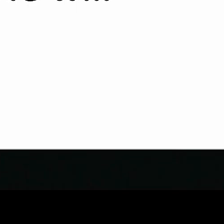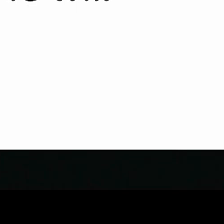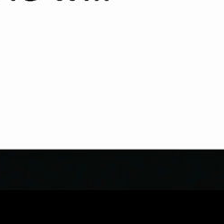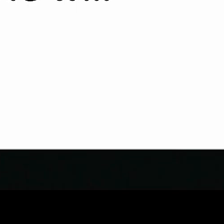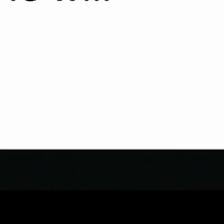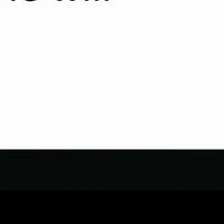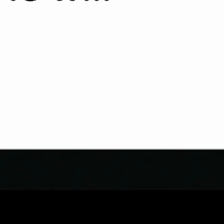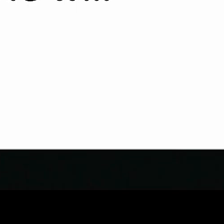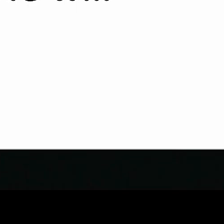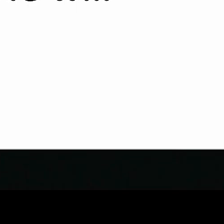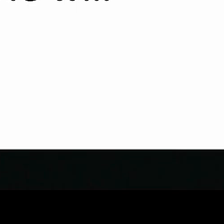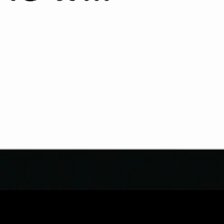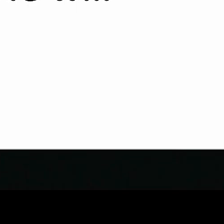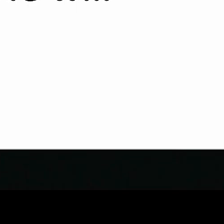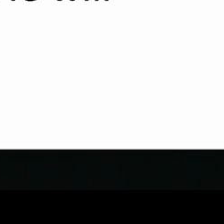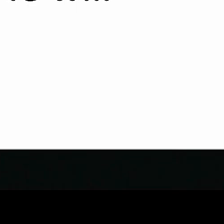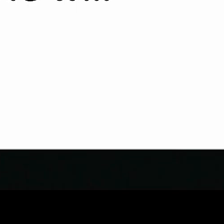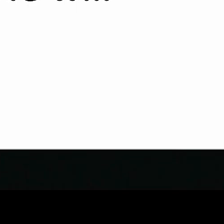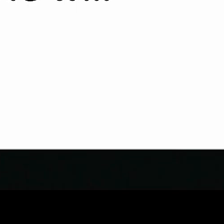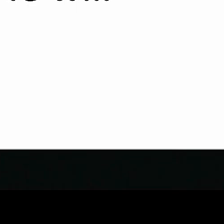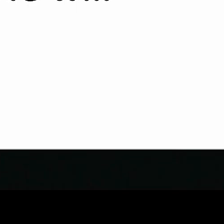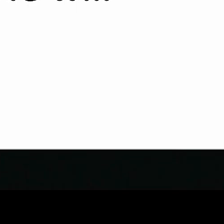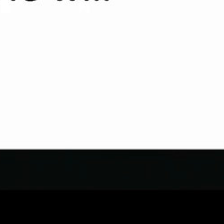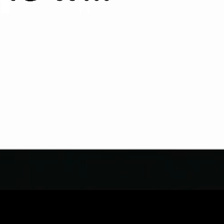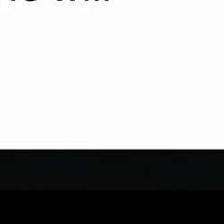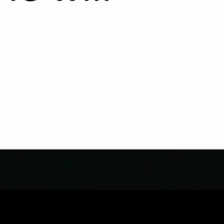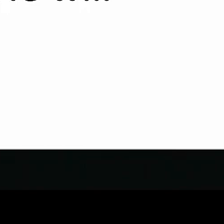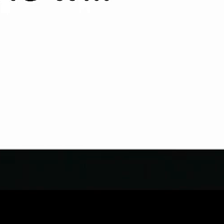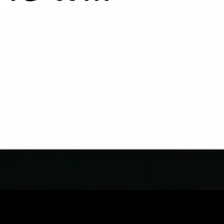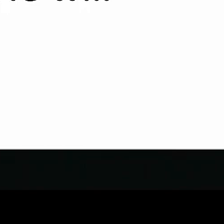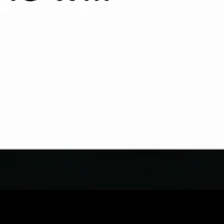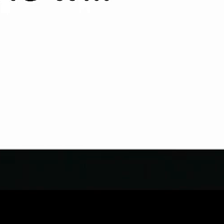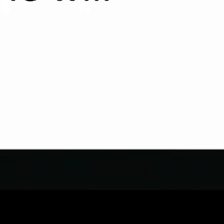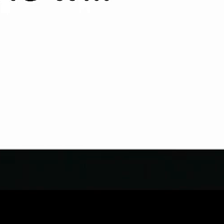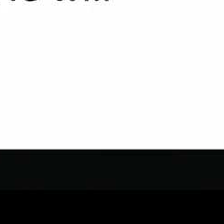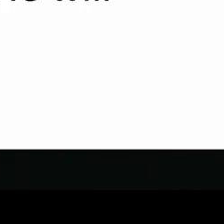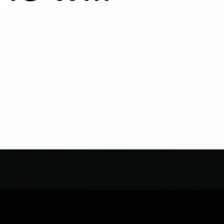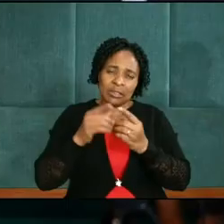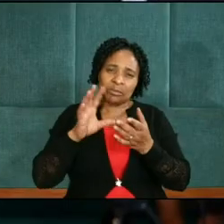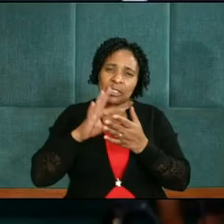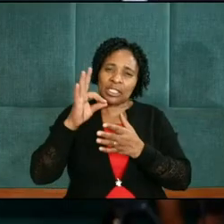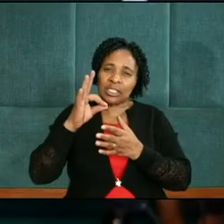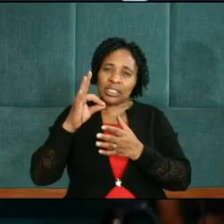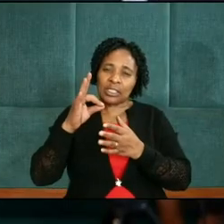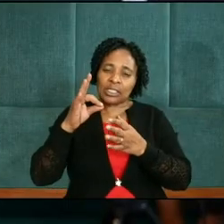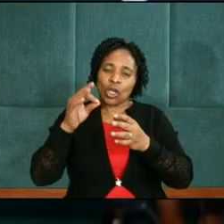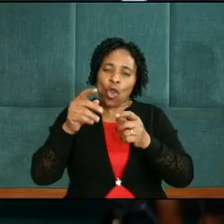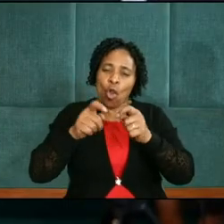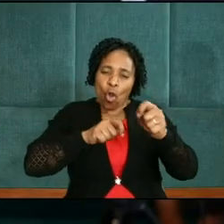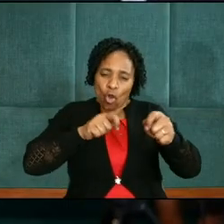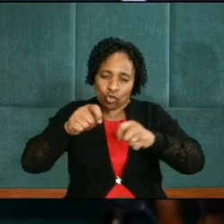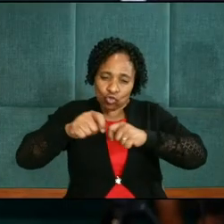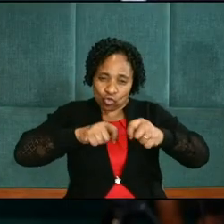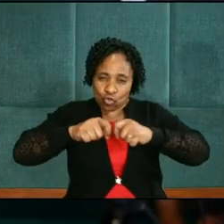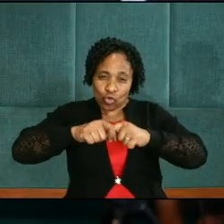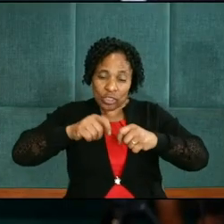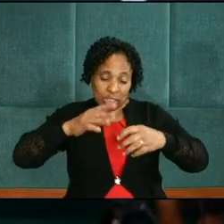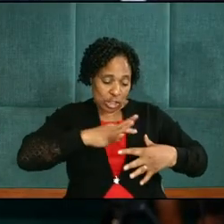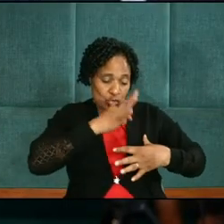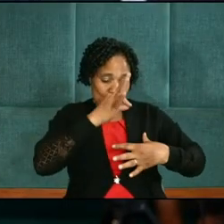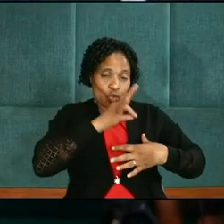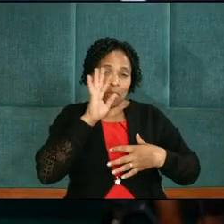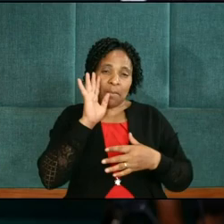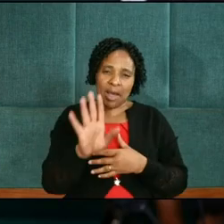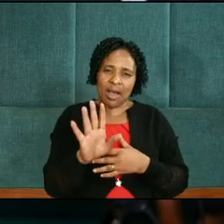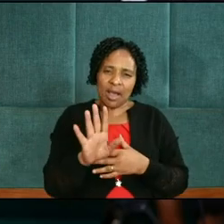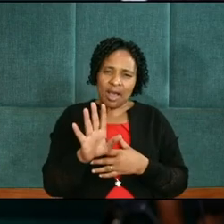Amen. So watch this. Let me tell you how it works. When the Spirit takes residence in your soul,